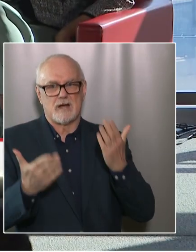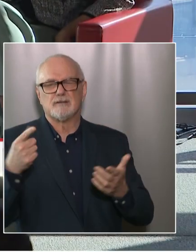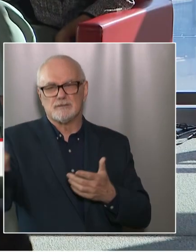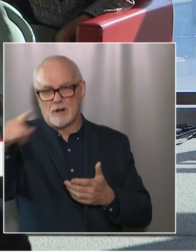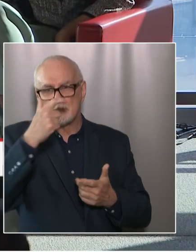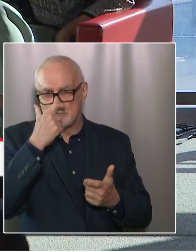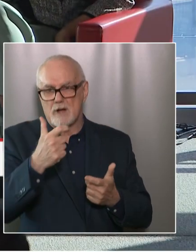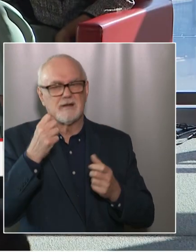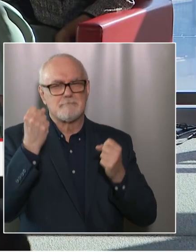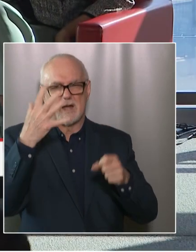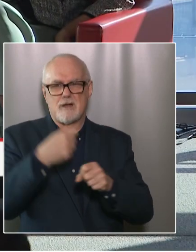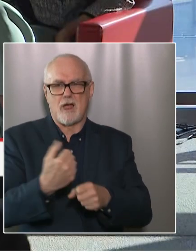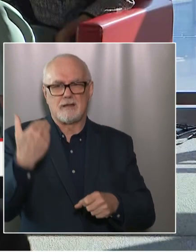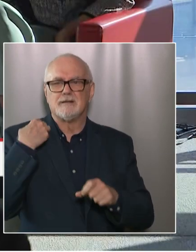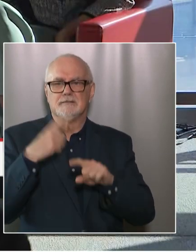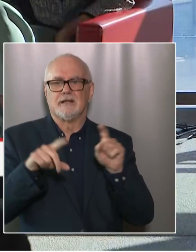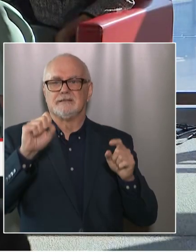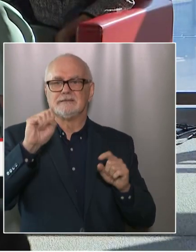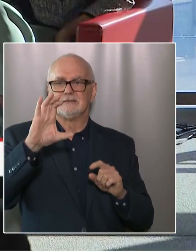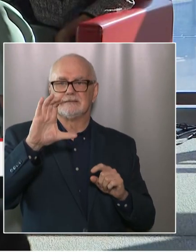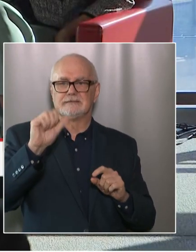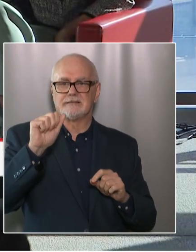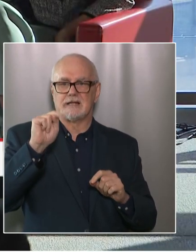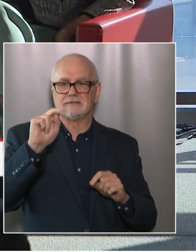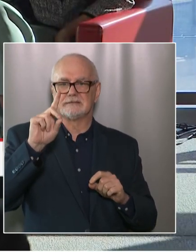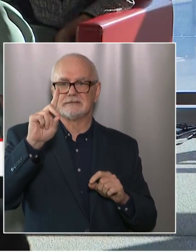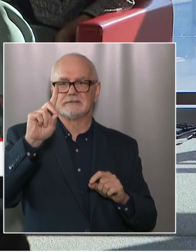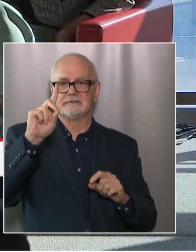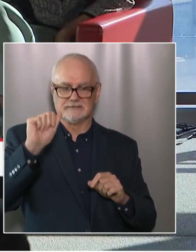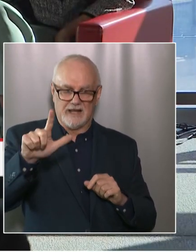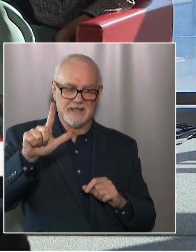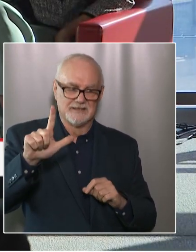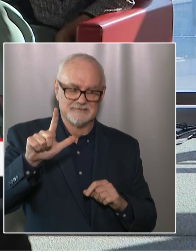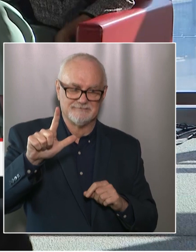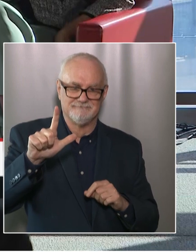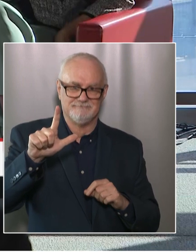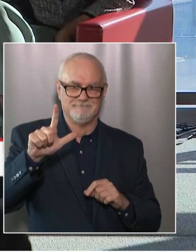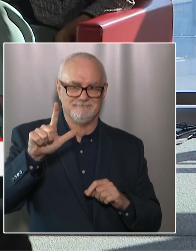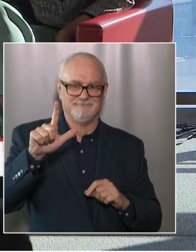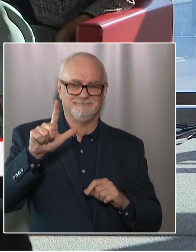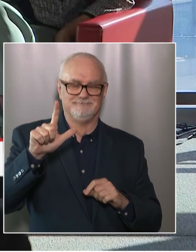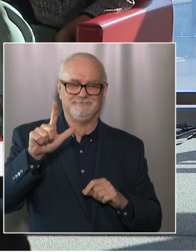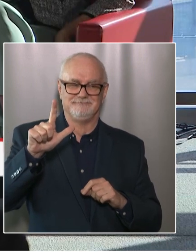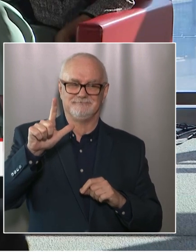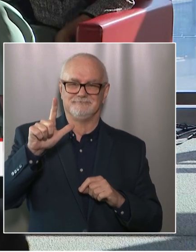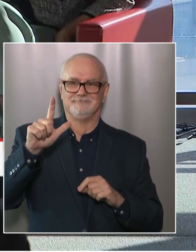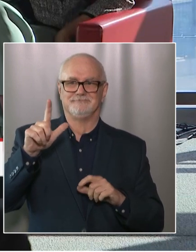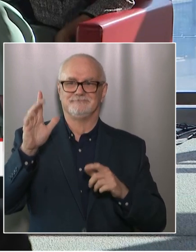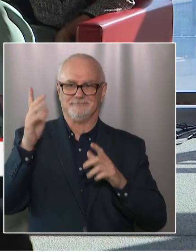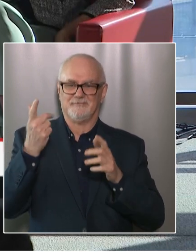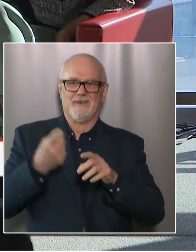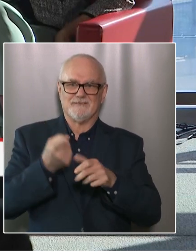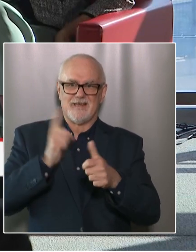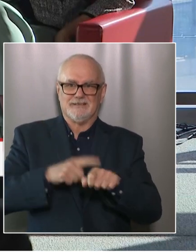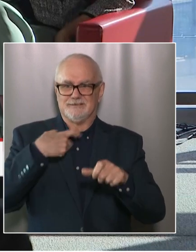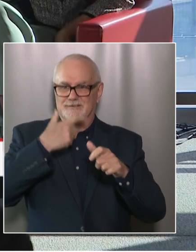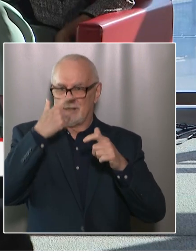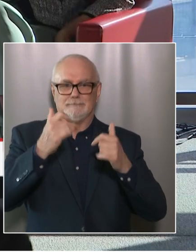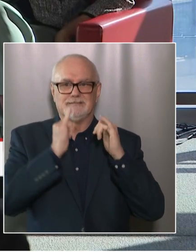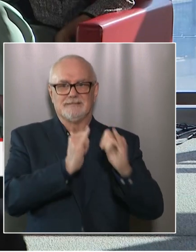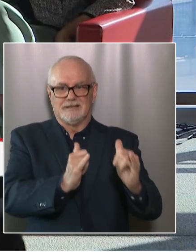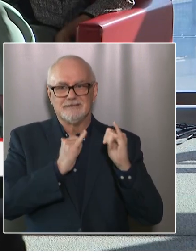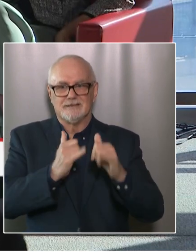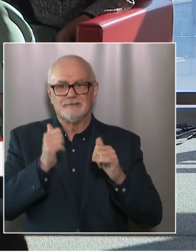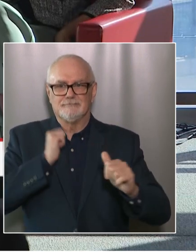ago, Scandal. I also have been watching Scandal for the first time because I did not see it. Great show, by the